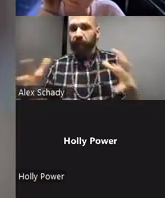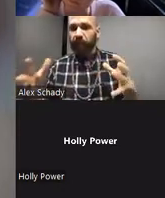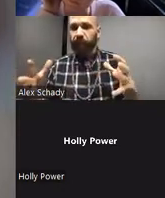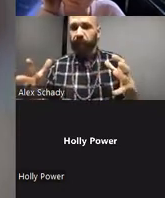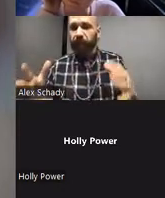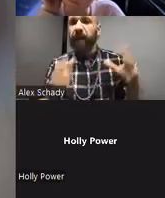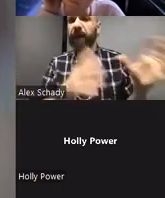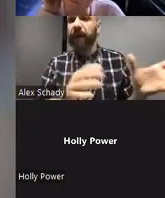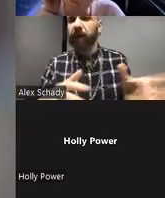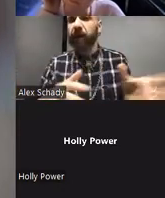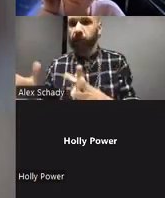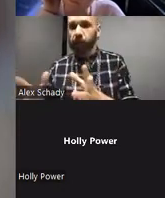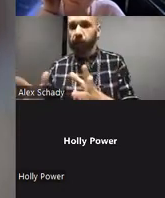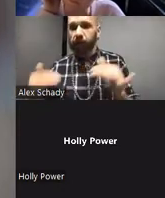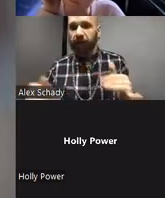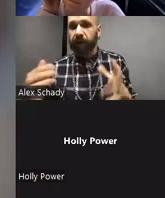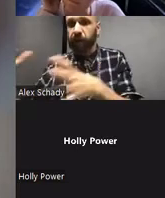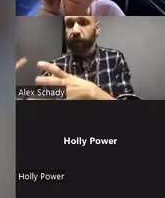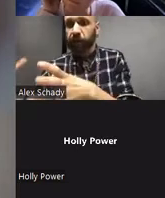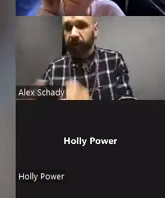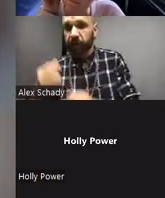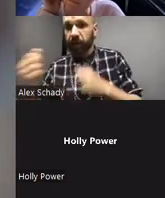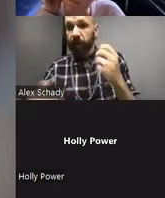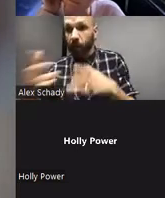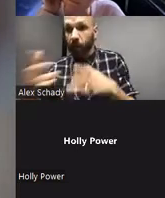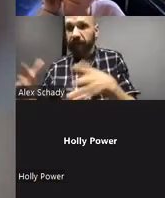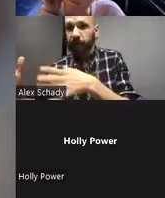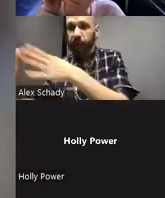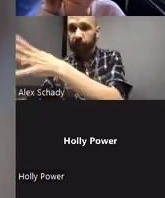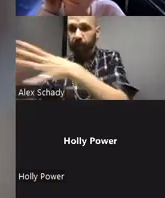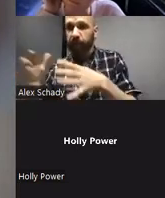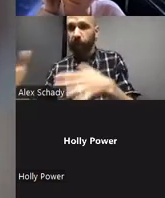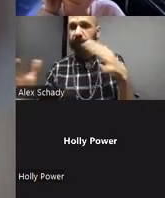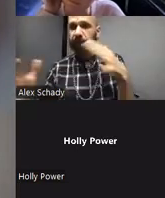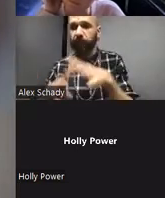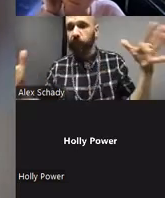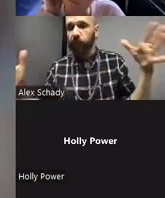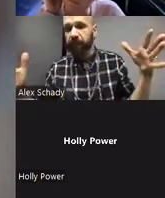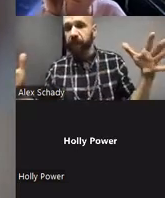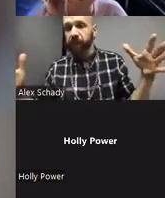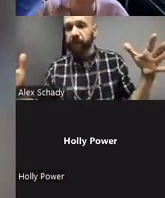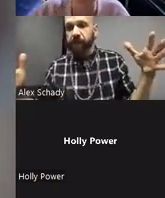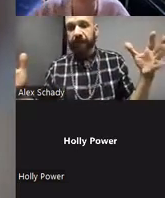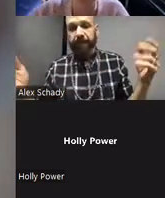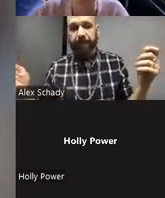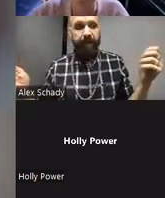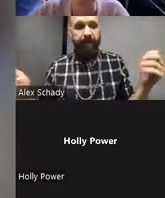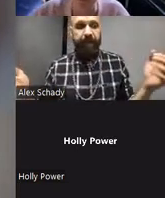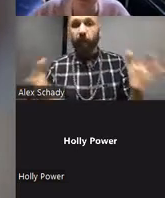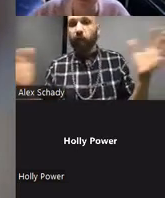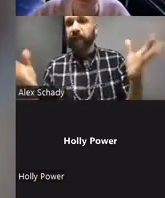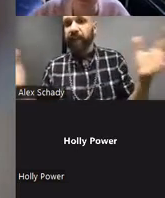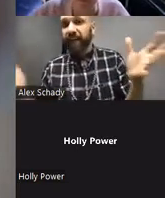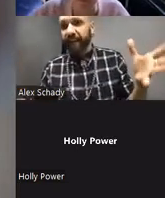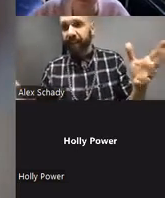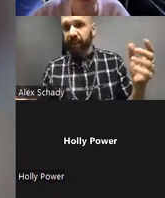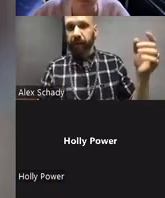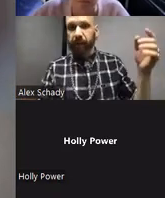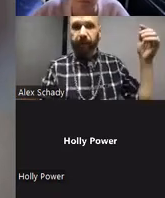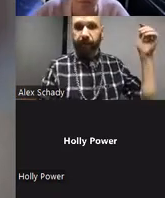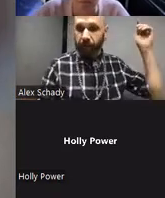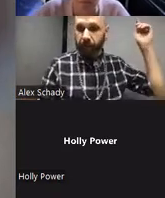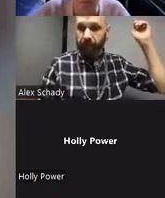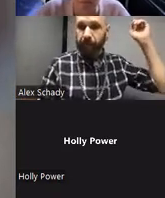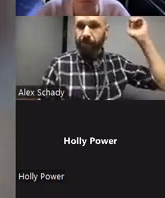where people, I think, feel that I can't draw, I can't do this, and they're not being able to. And this was a way of sort of opening and democratizing access to